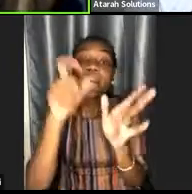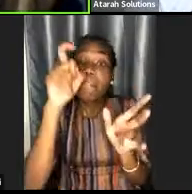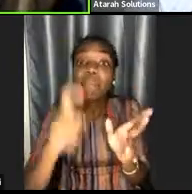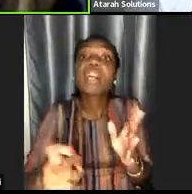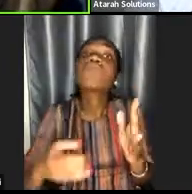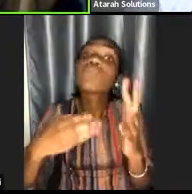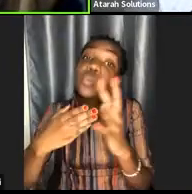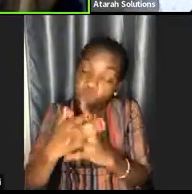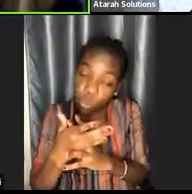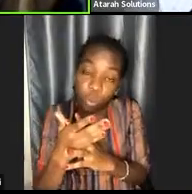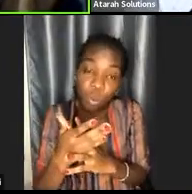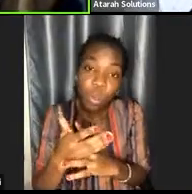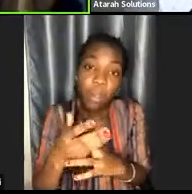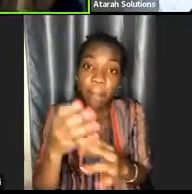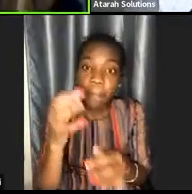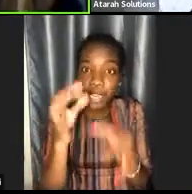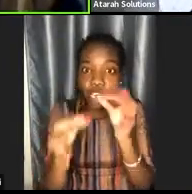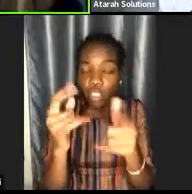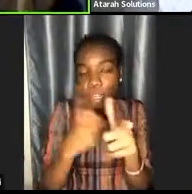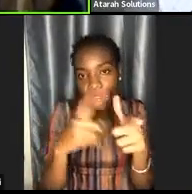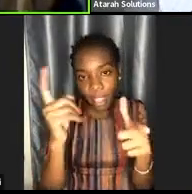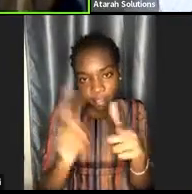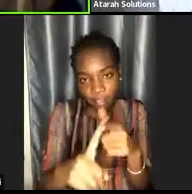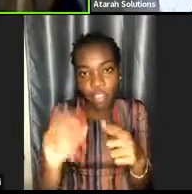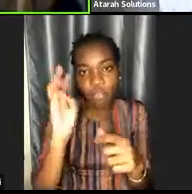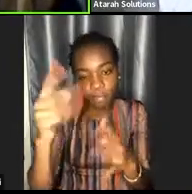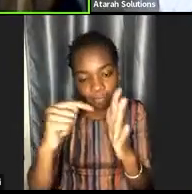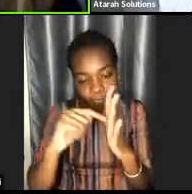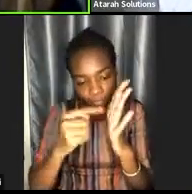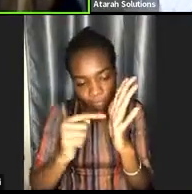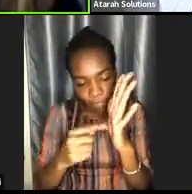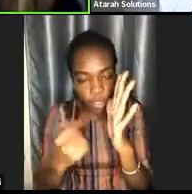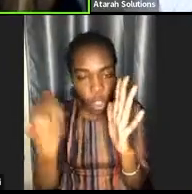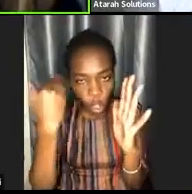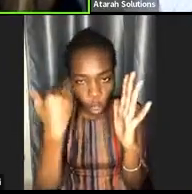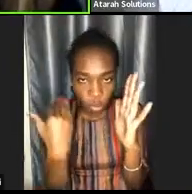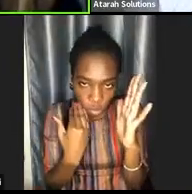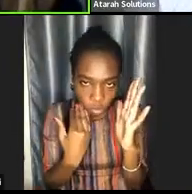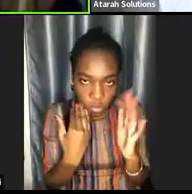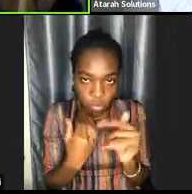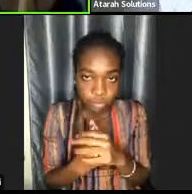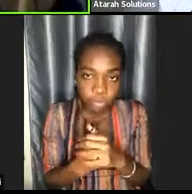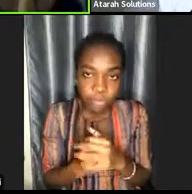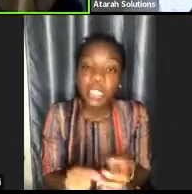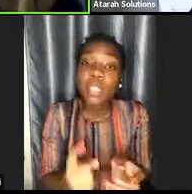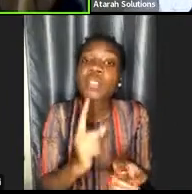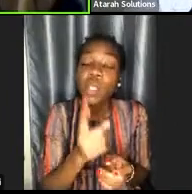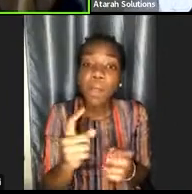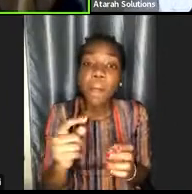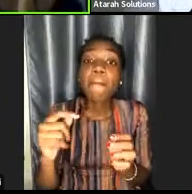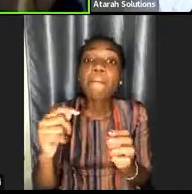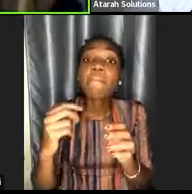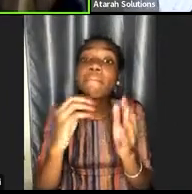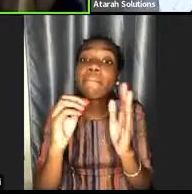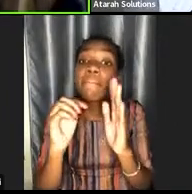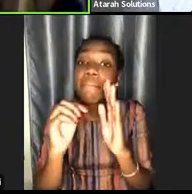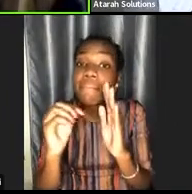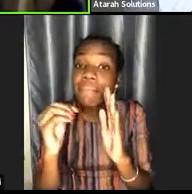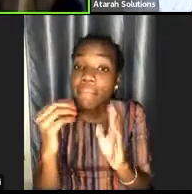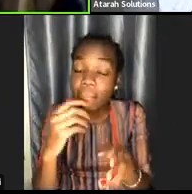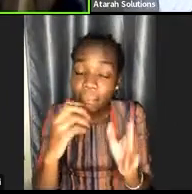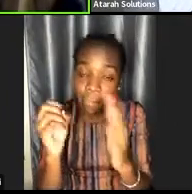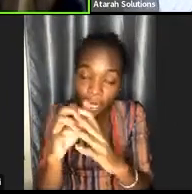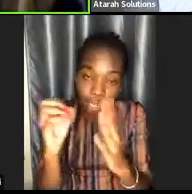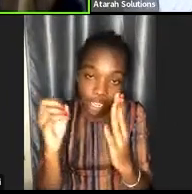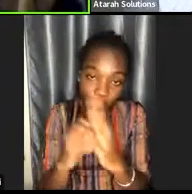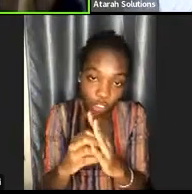mediation before they can be listed in court. So mediation, ADR, is growing in